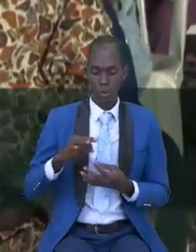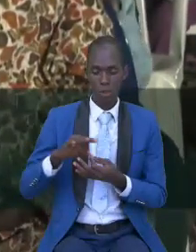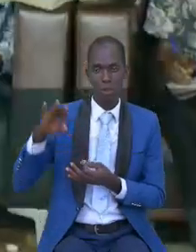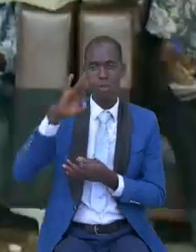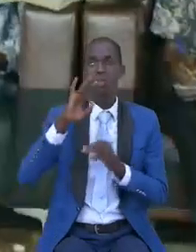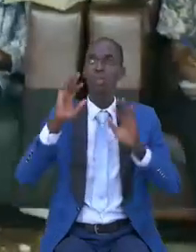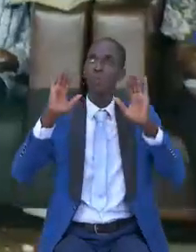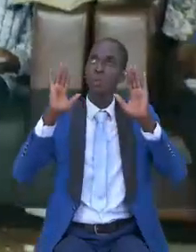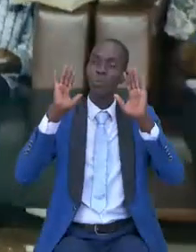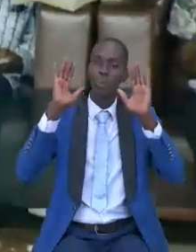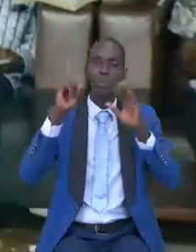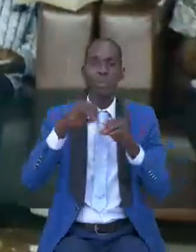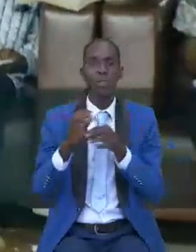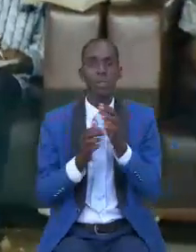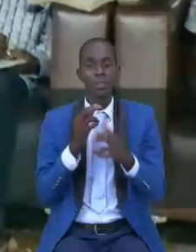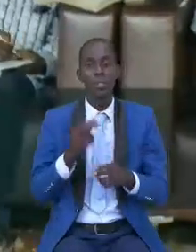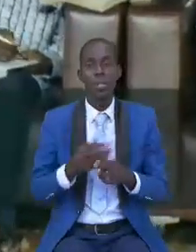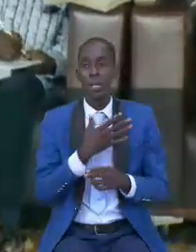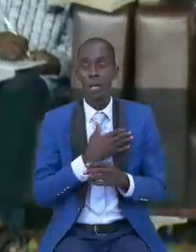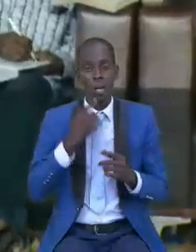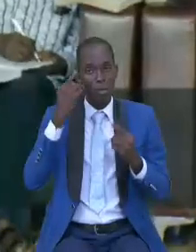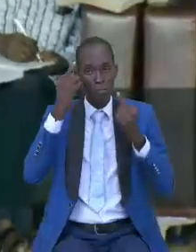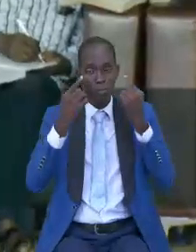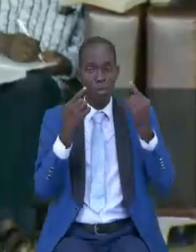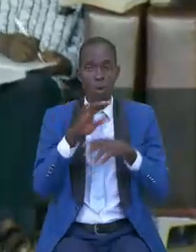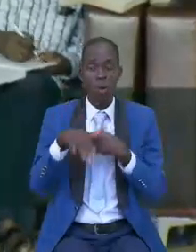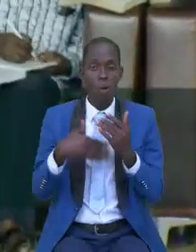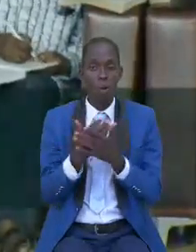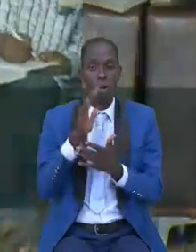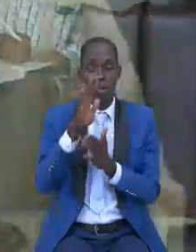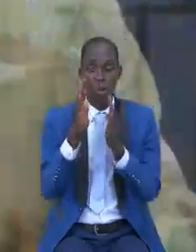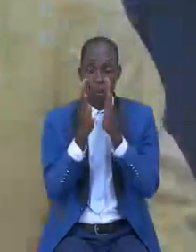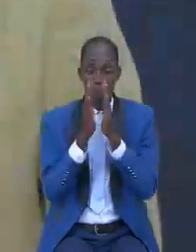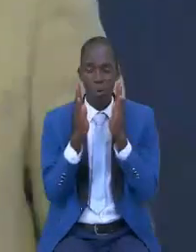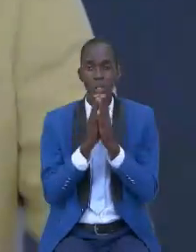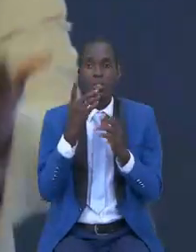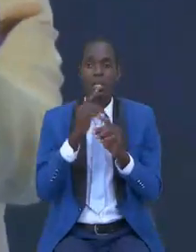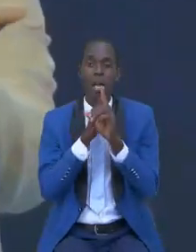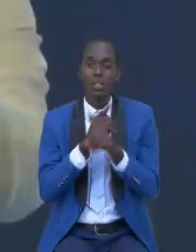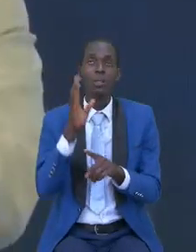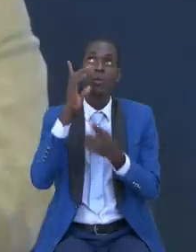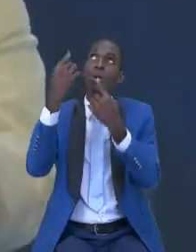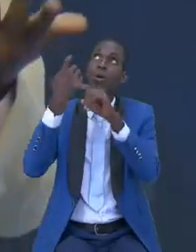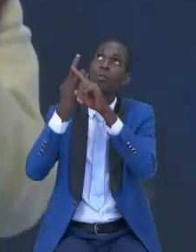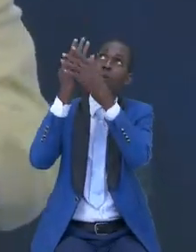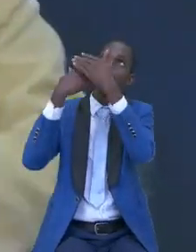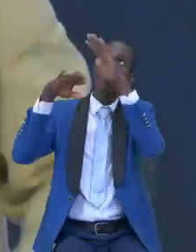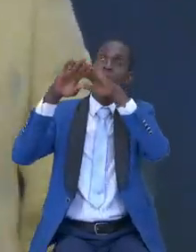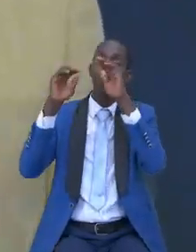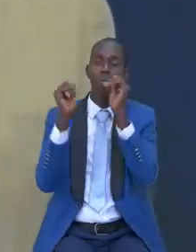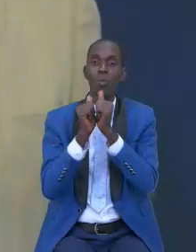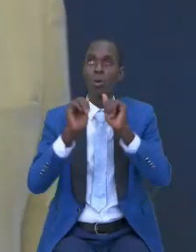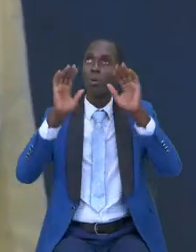signs and wonders. And concerning all your prayers, the answer will come from heaven with signs